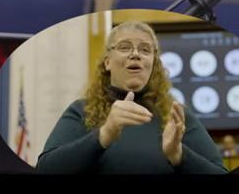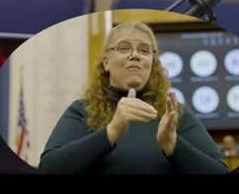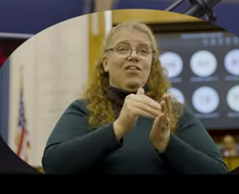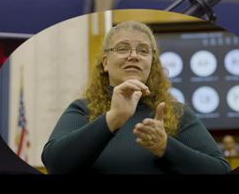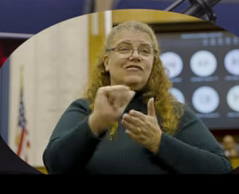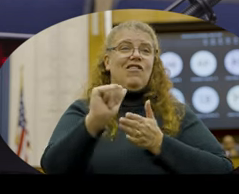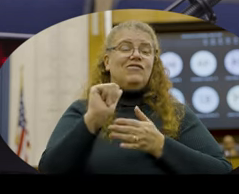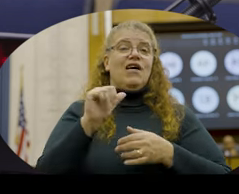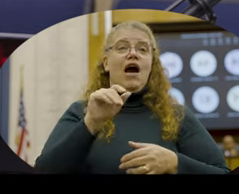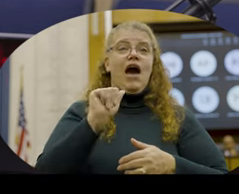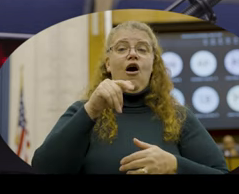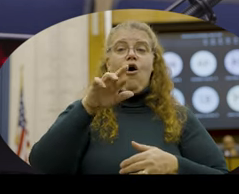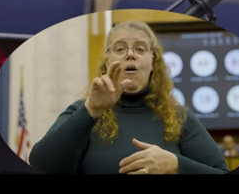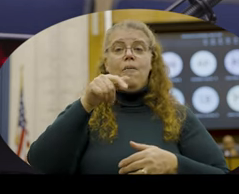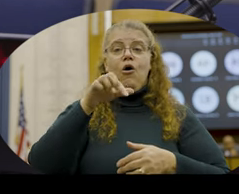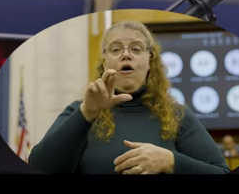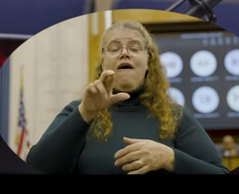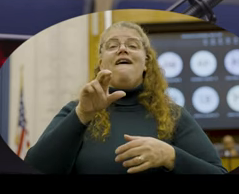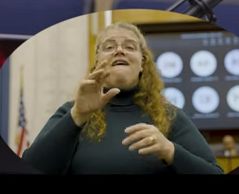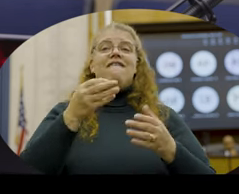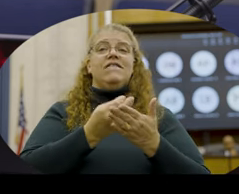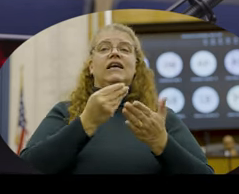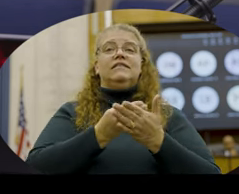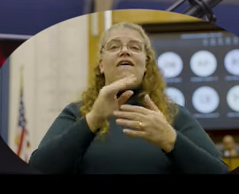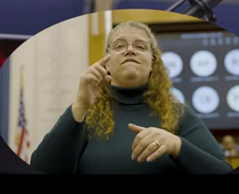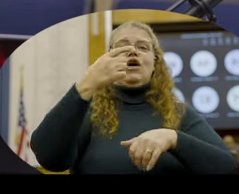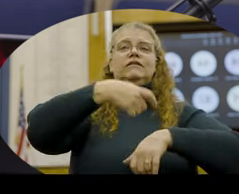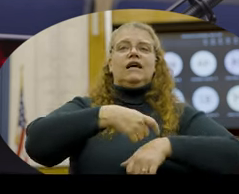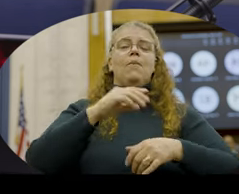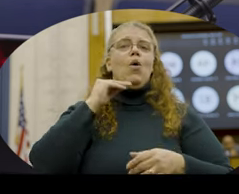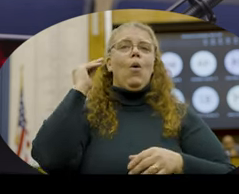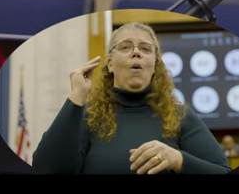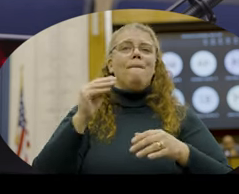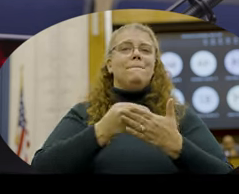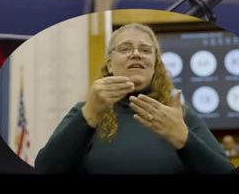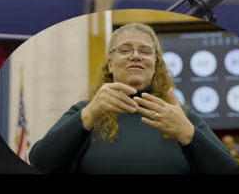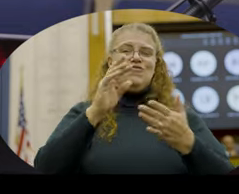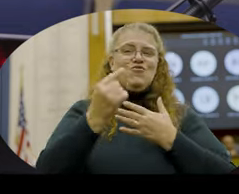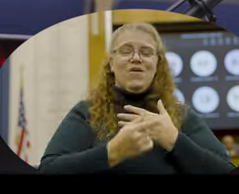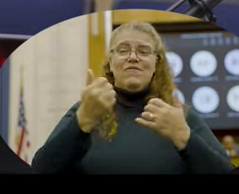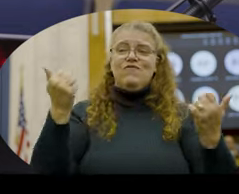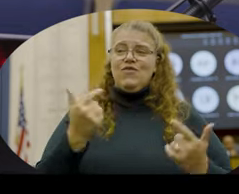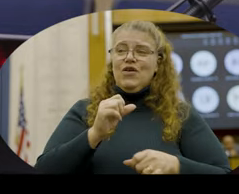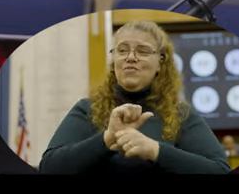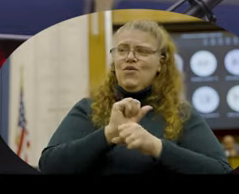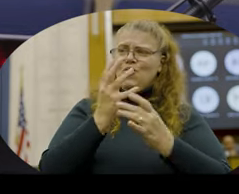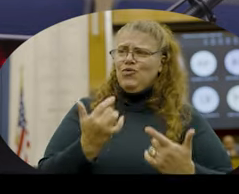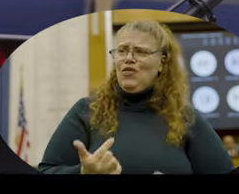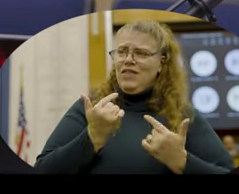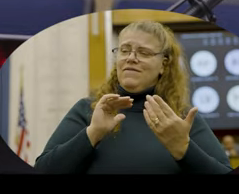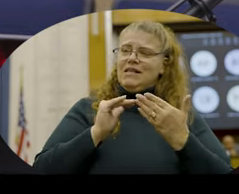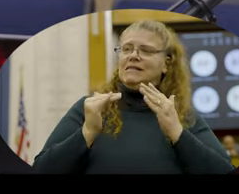million in ARPA funds, we are establishing a first-time home buyers program for our employees who want to live within the city's